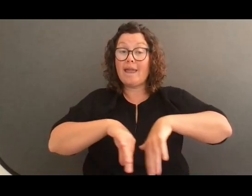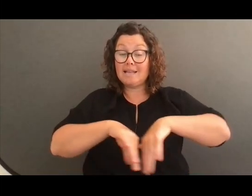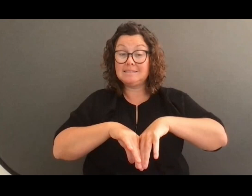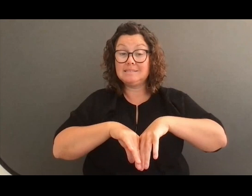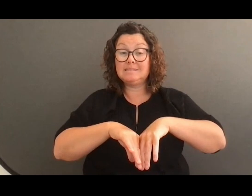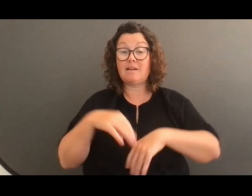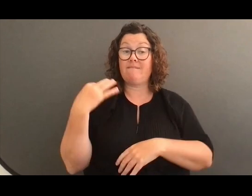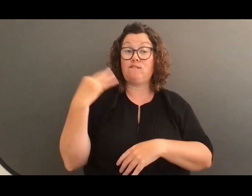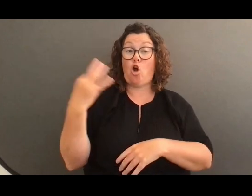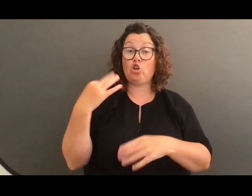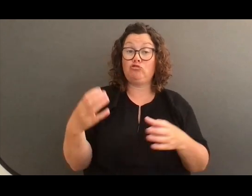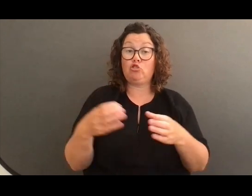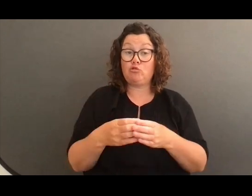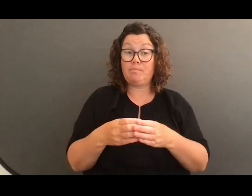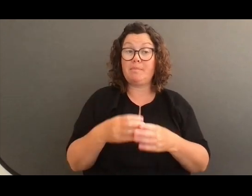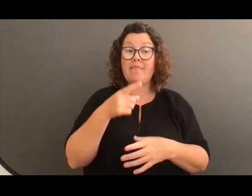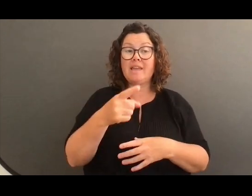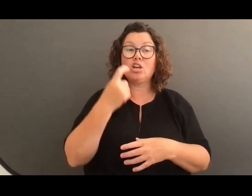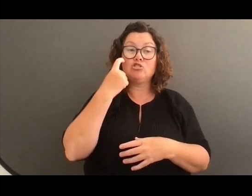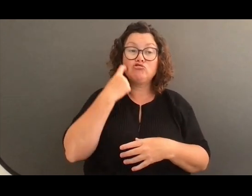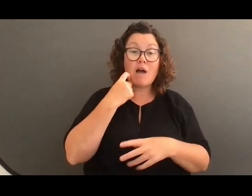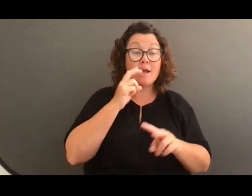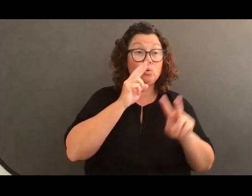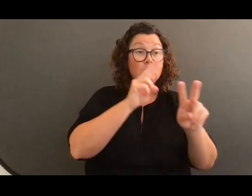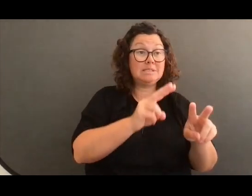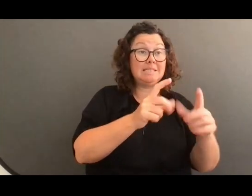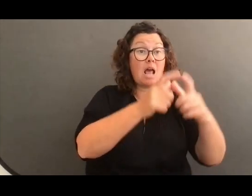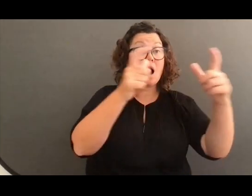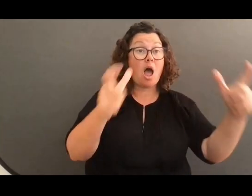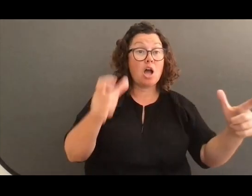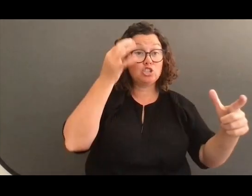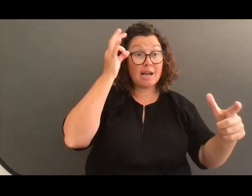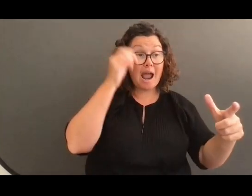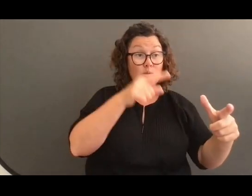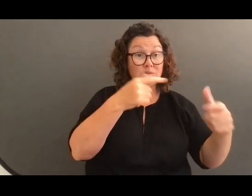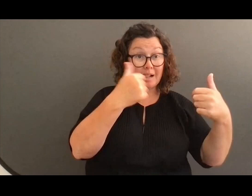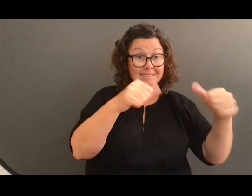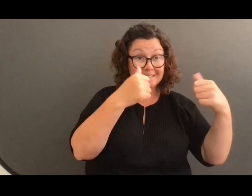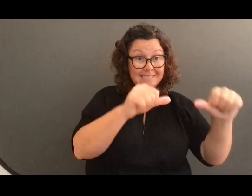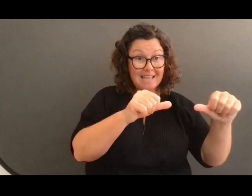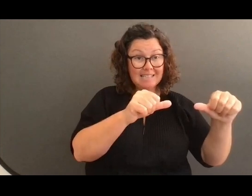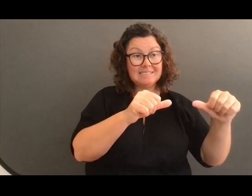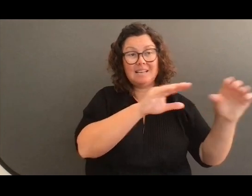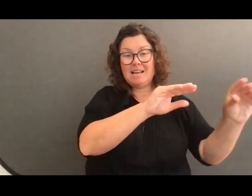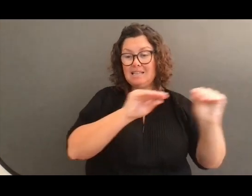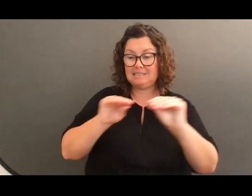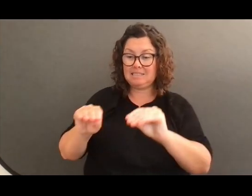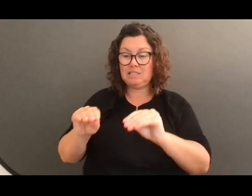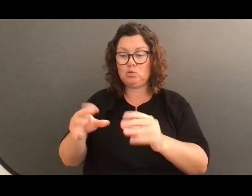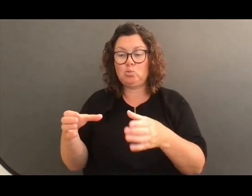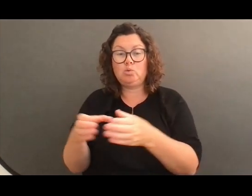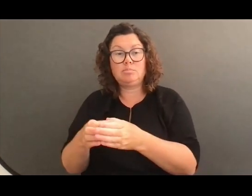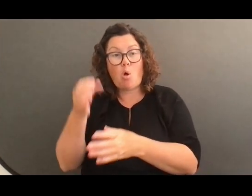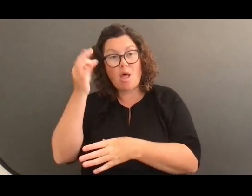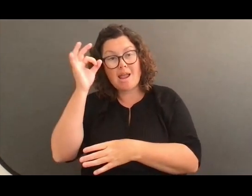the success of larger councils for the benefit of smaller councils. And I don't think you probably expected to come to a visual